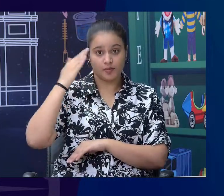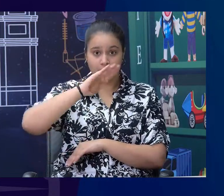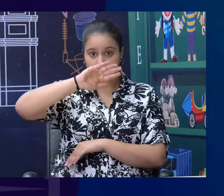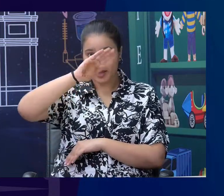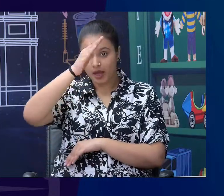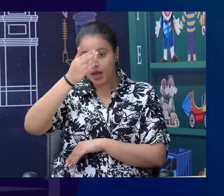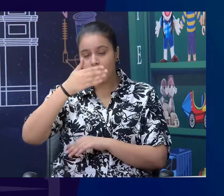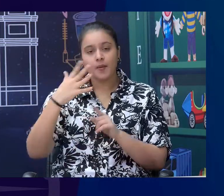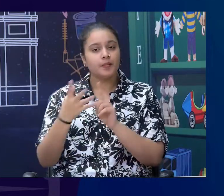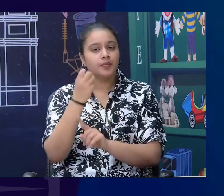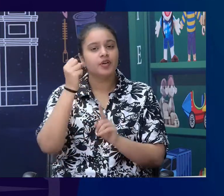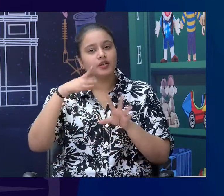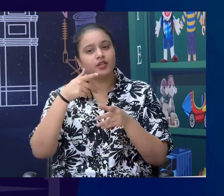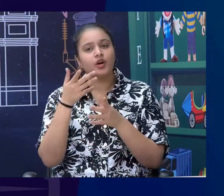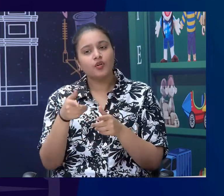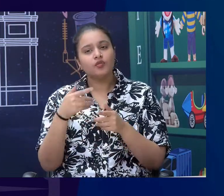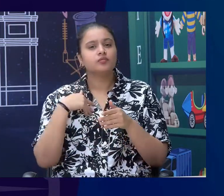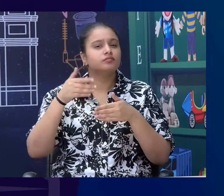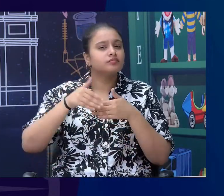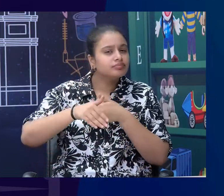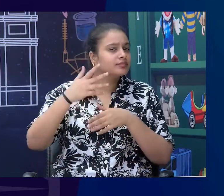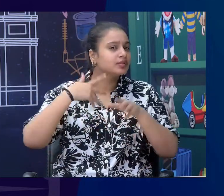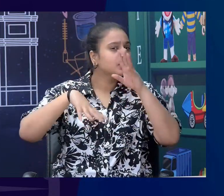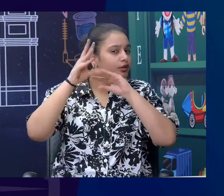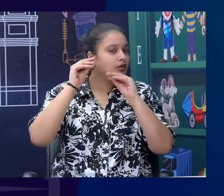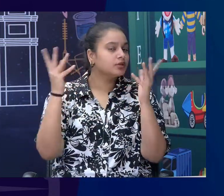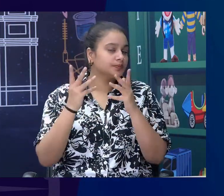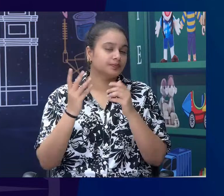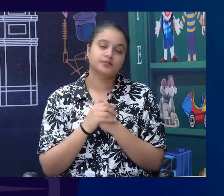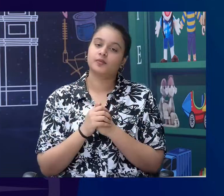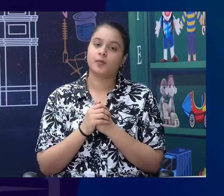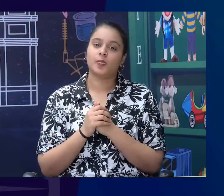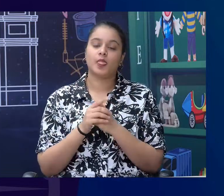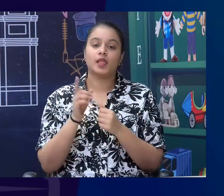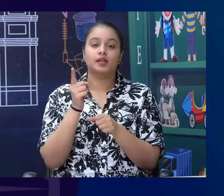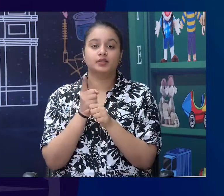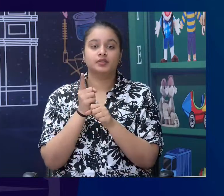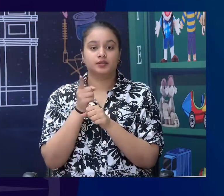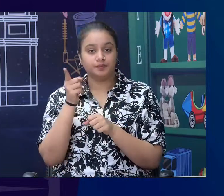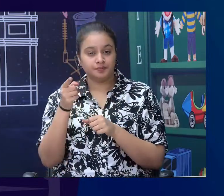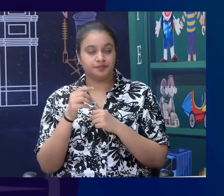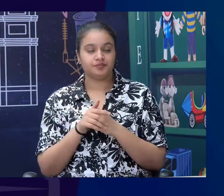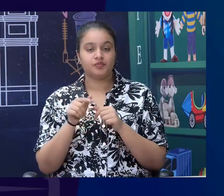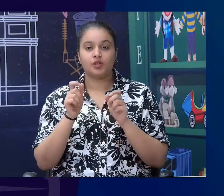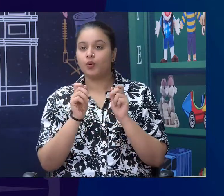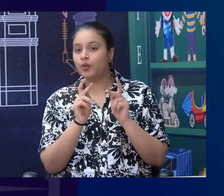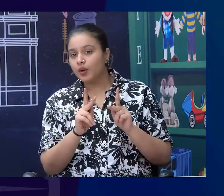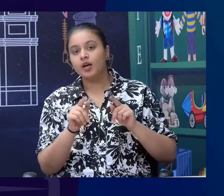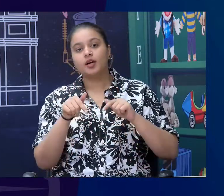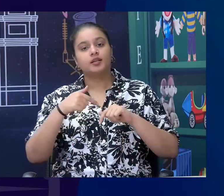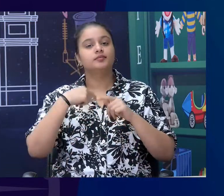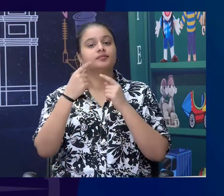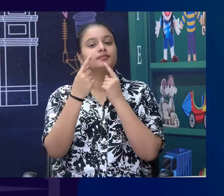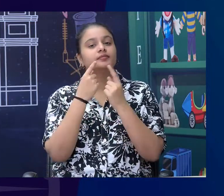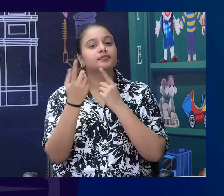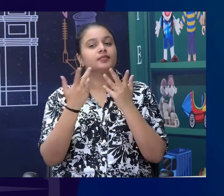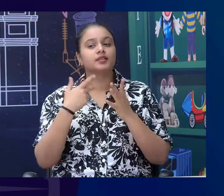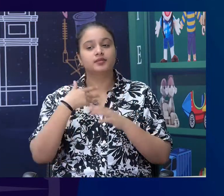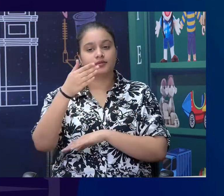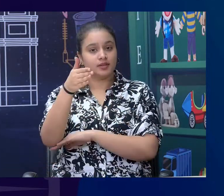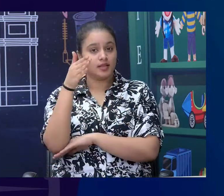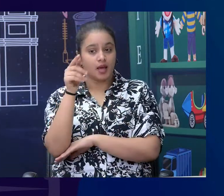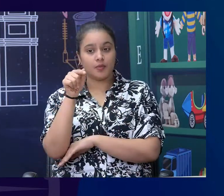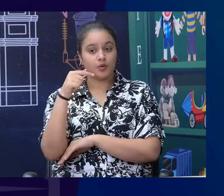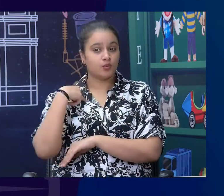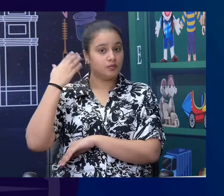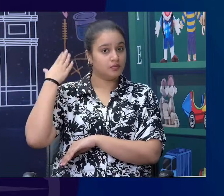what exactly it is? What are we going to learn today? Okay, so Harpreet, today we are going to talk about how the camel got